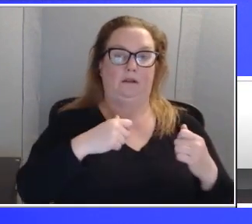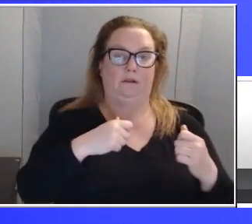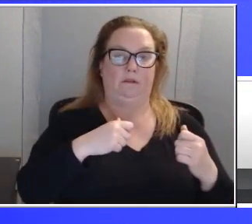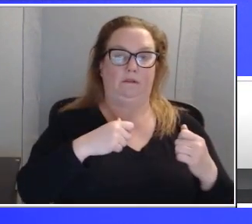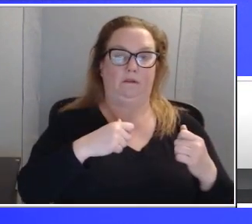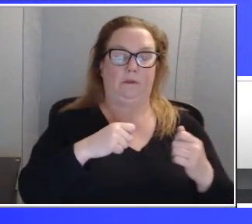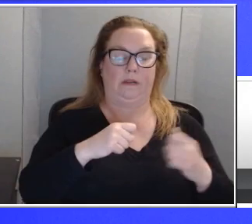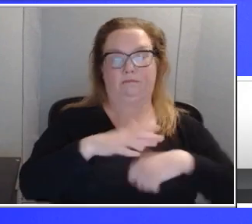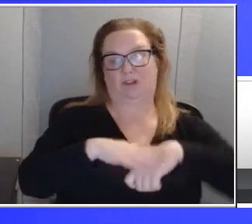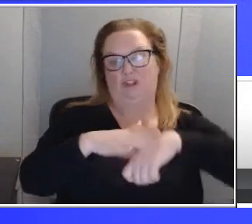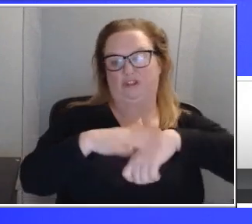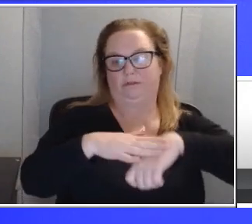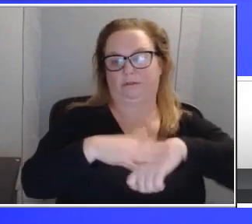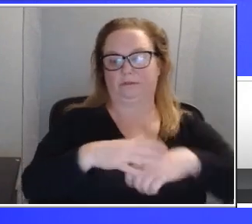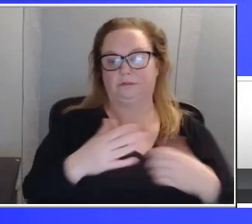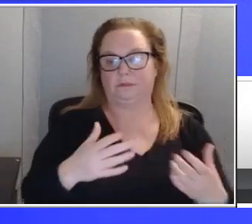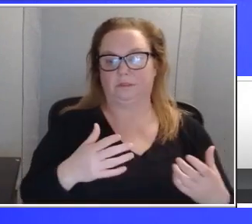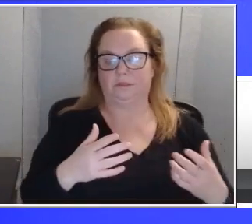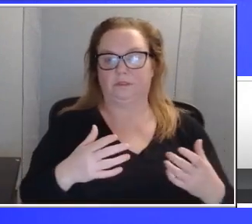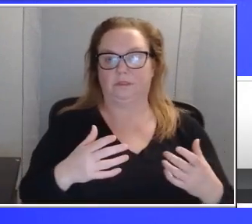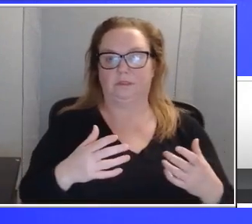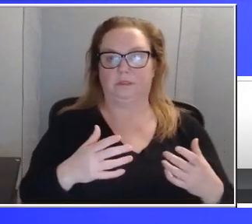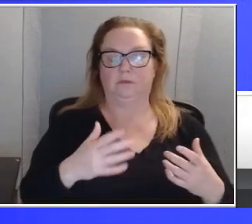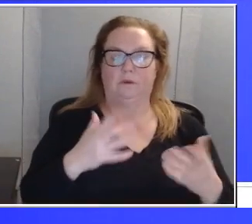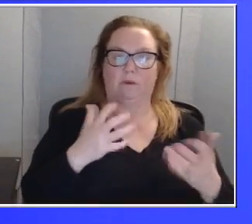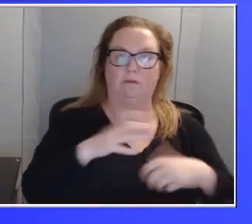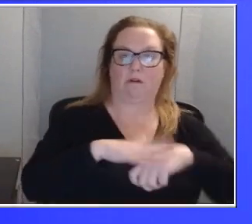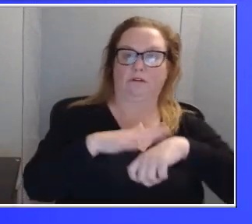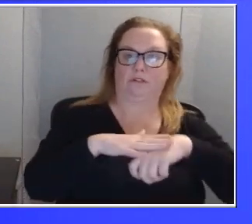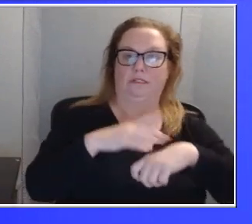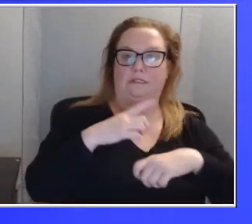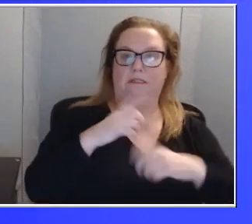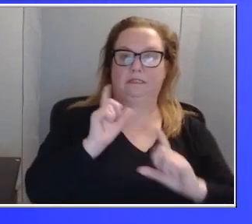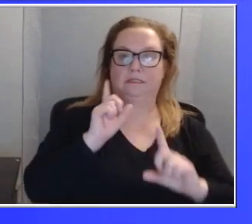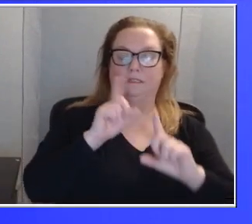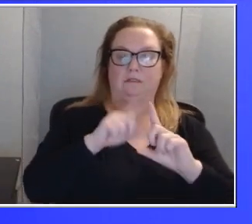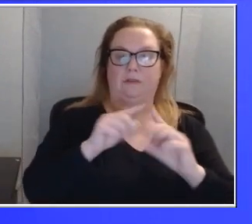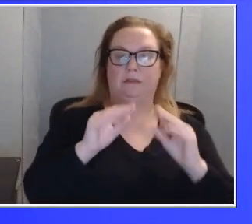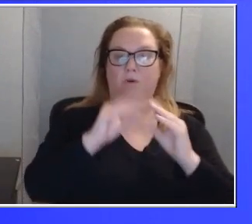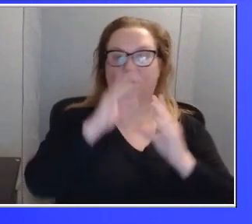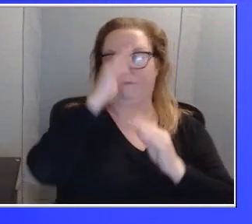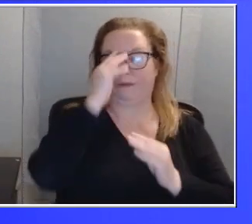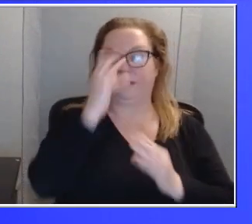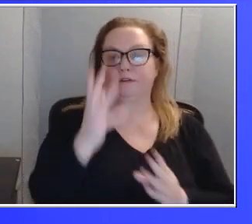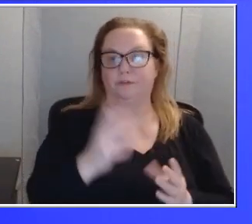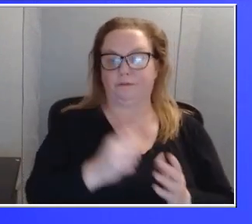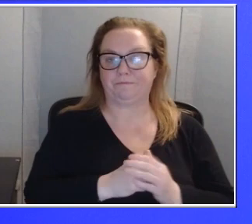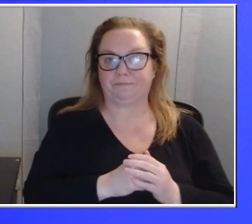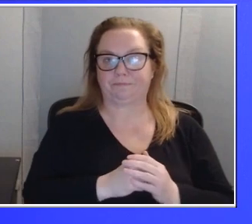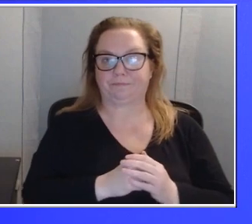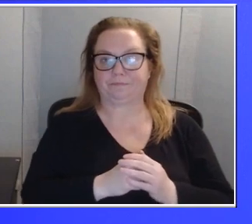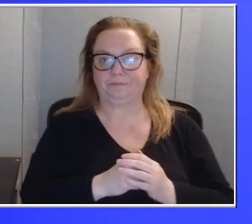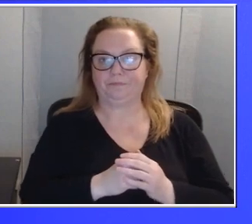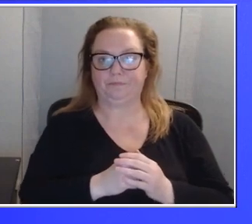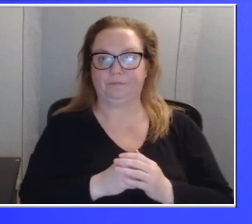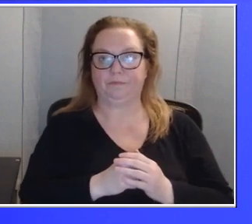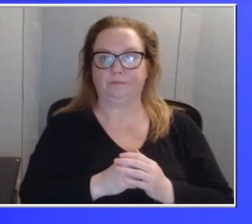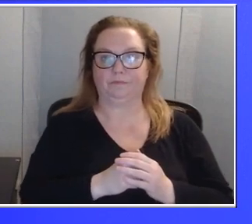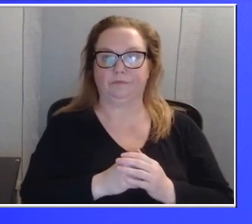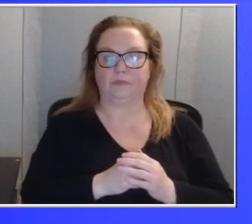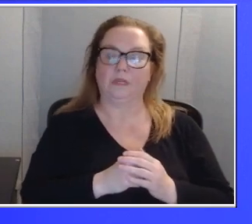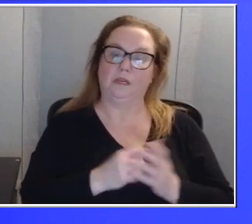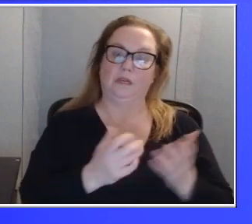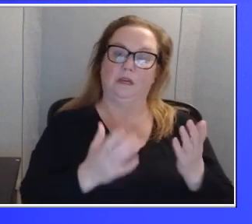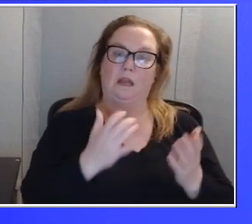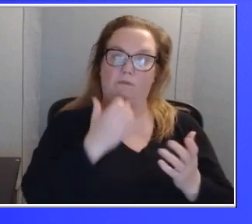caution. And we err on the side of caution until we get more information. So I would have probably erred on